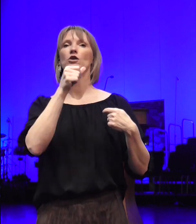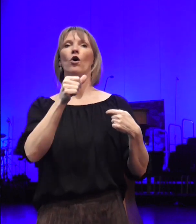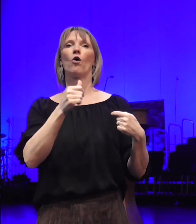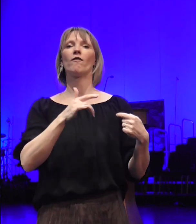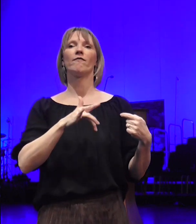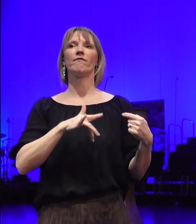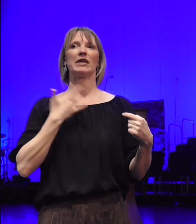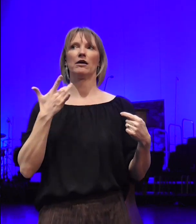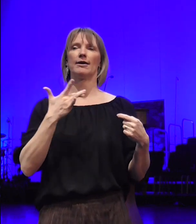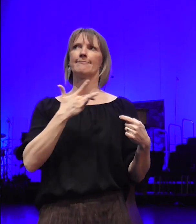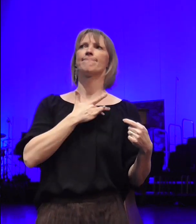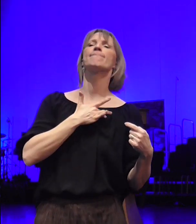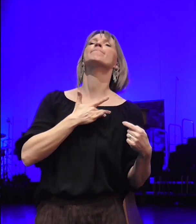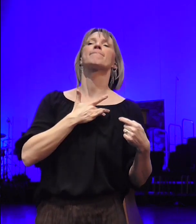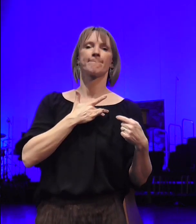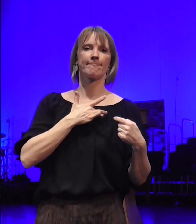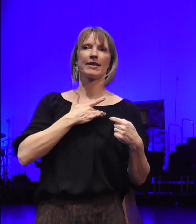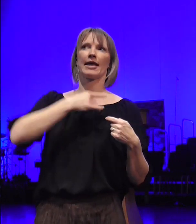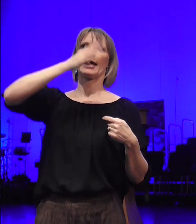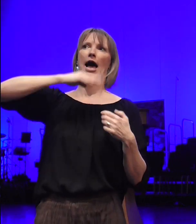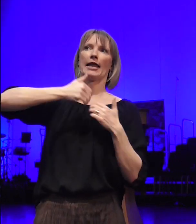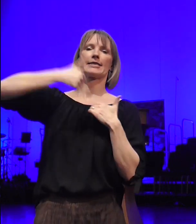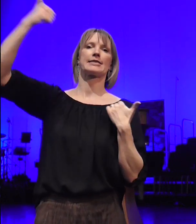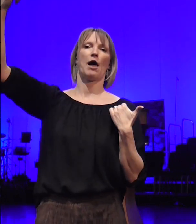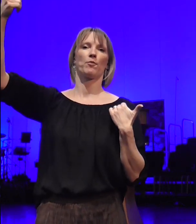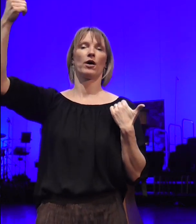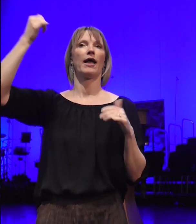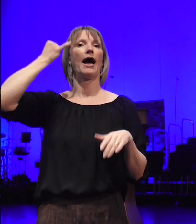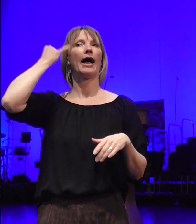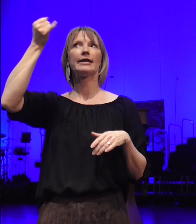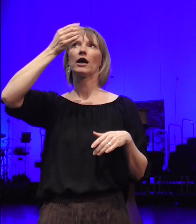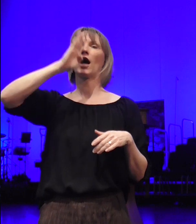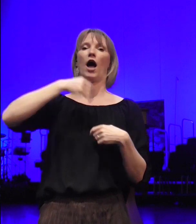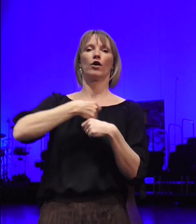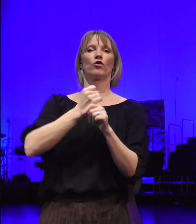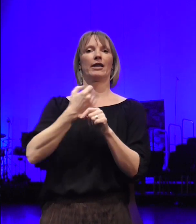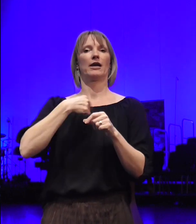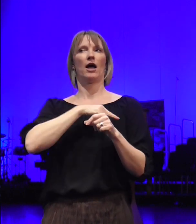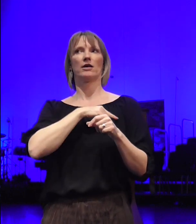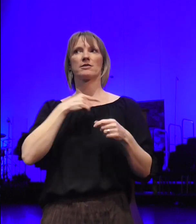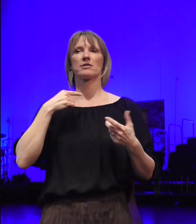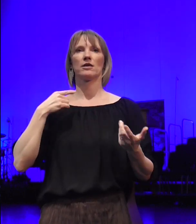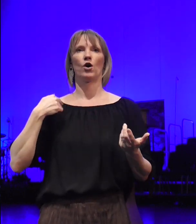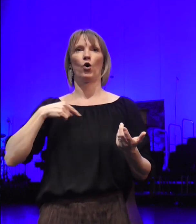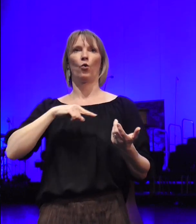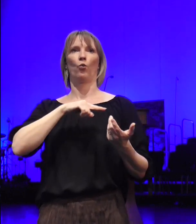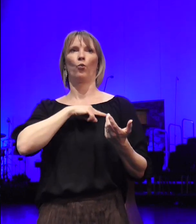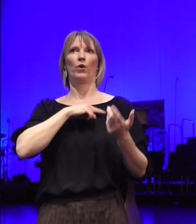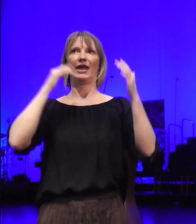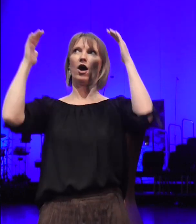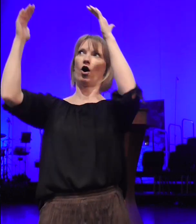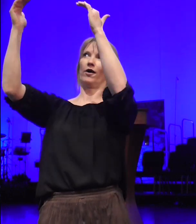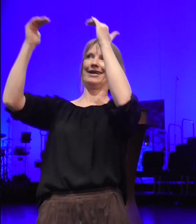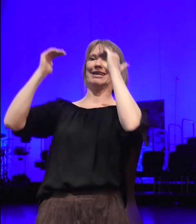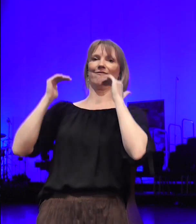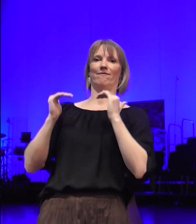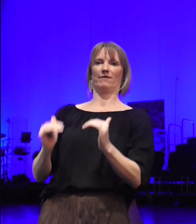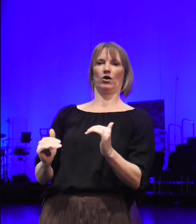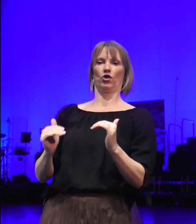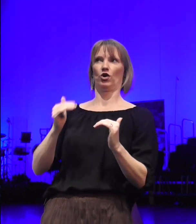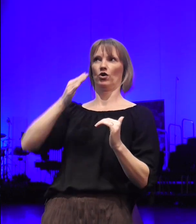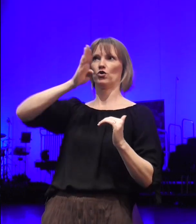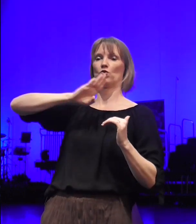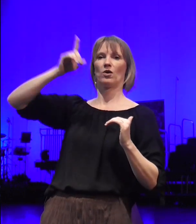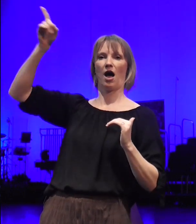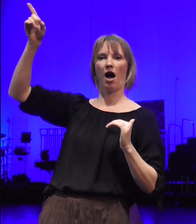that separate God, and that notion that God created us and that we are inferior to it, giving